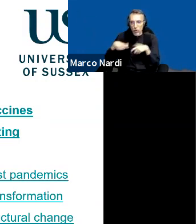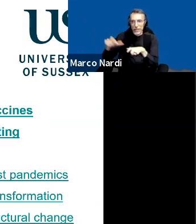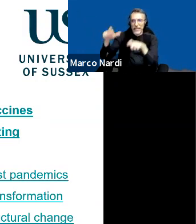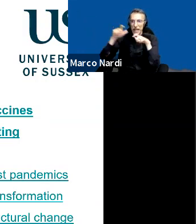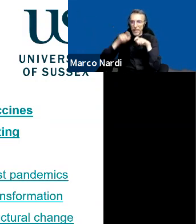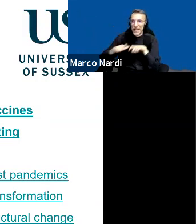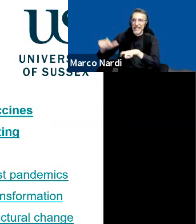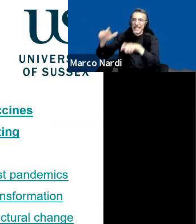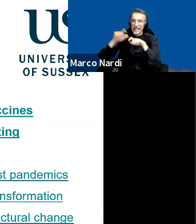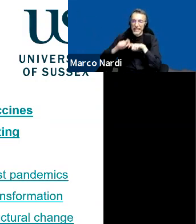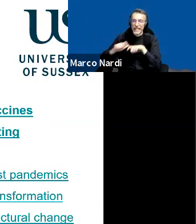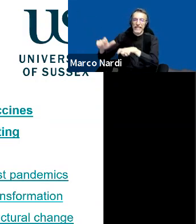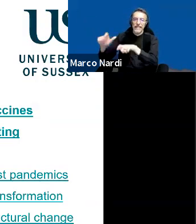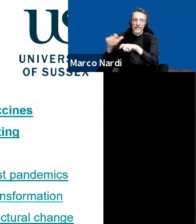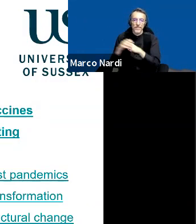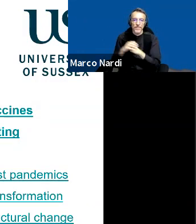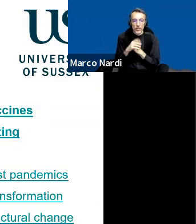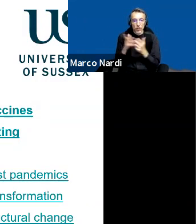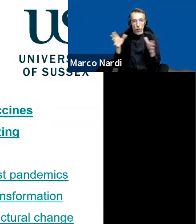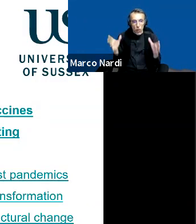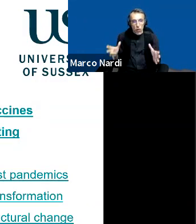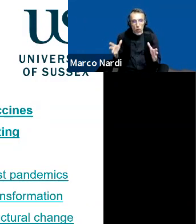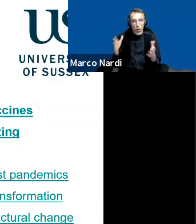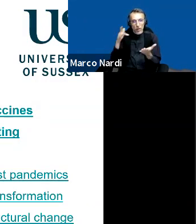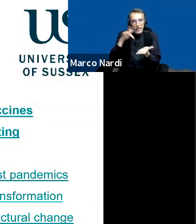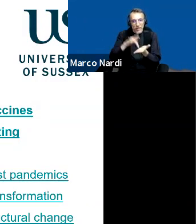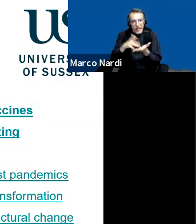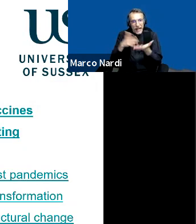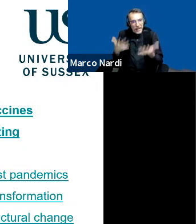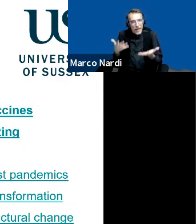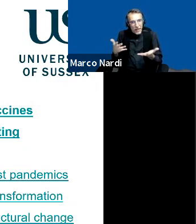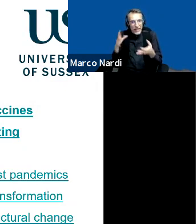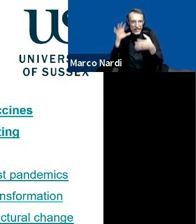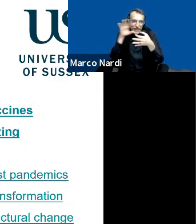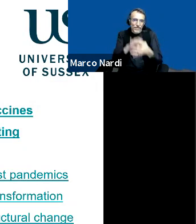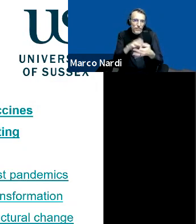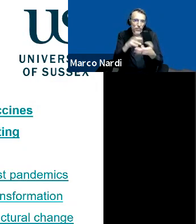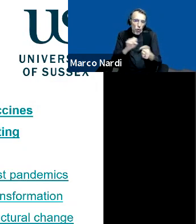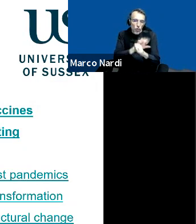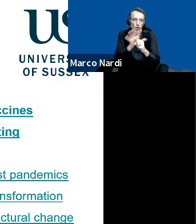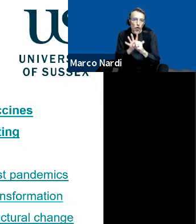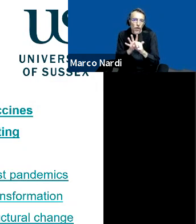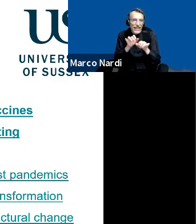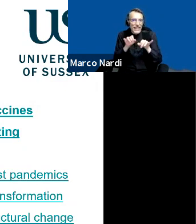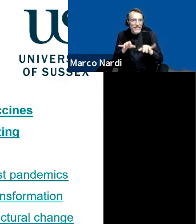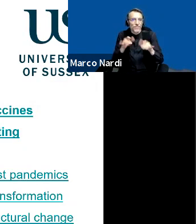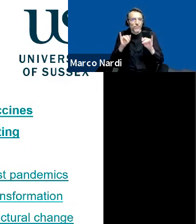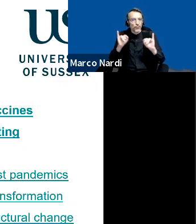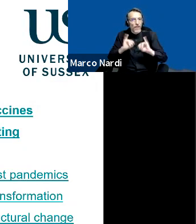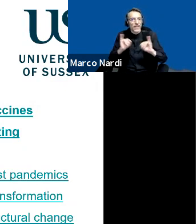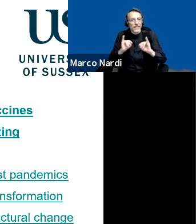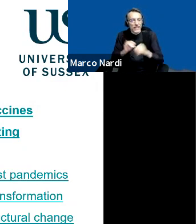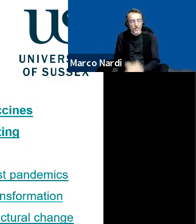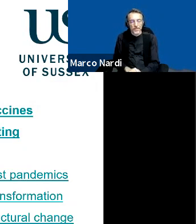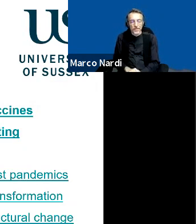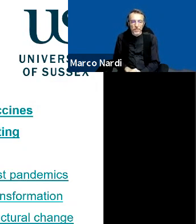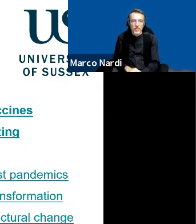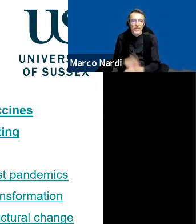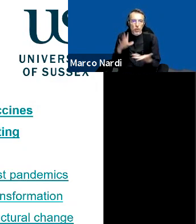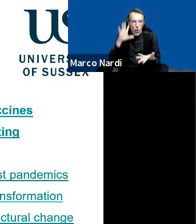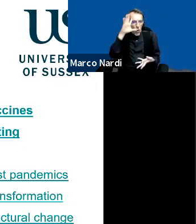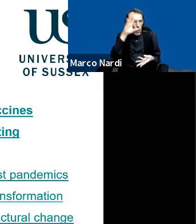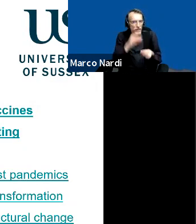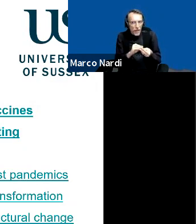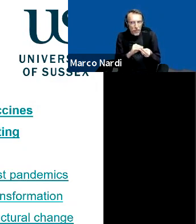central to the debates around this current COVID crisis. And so just in quickly